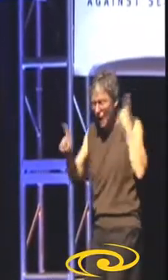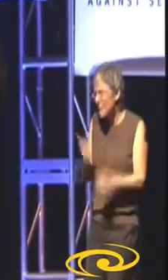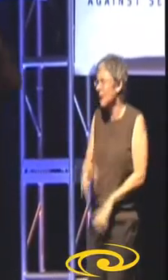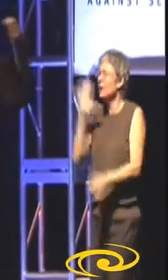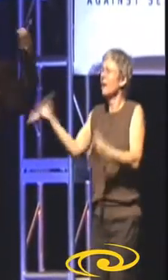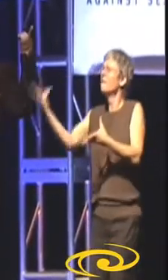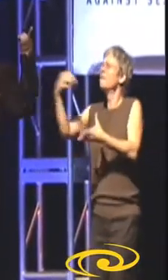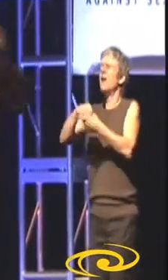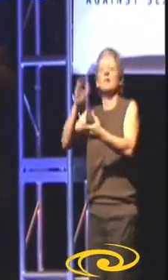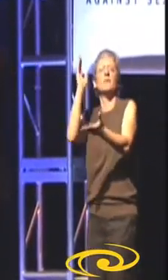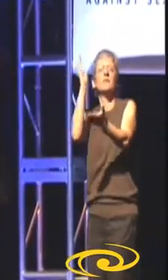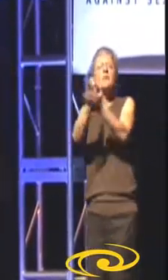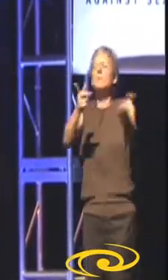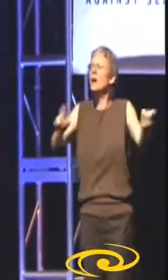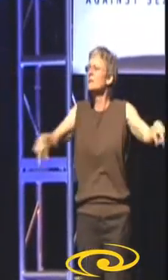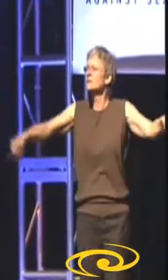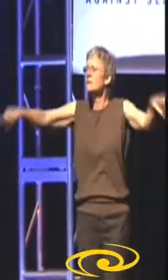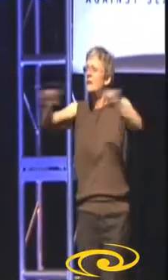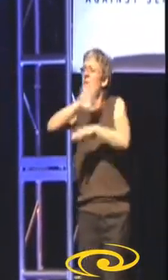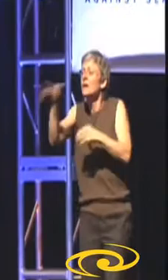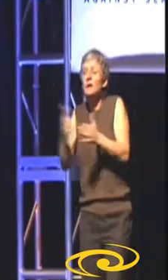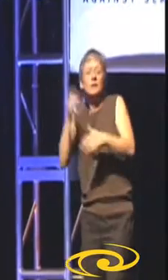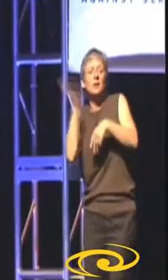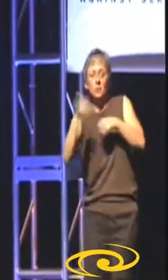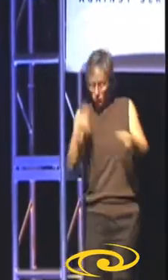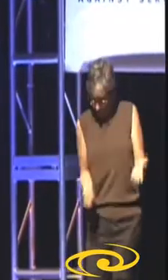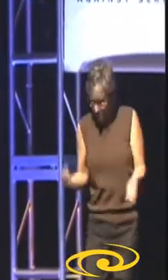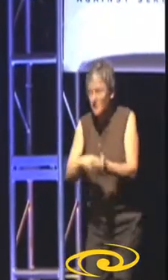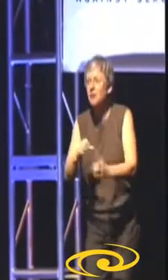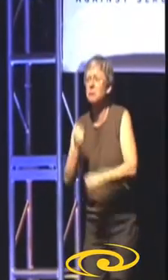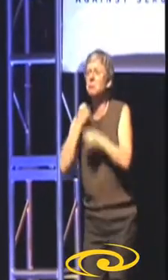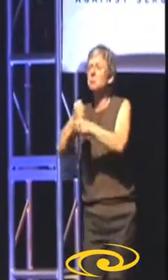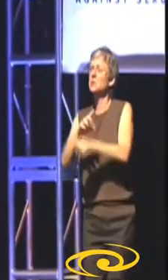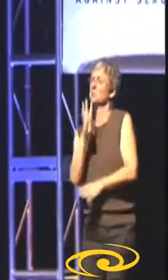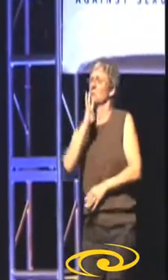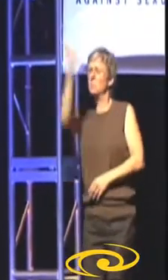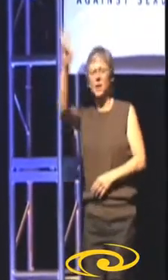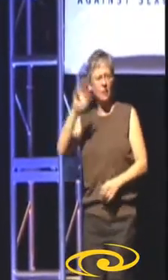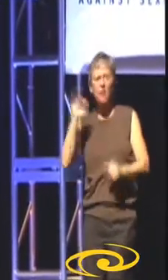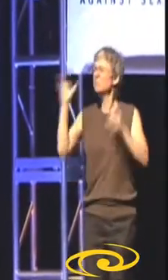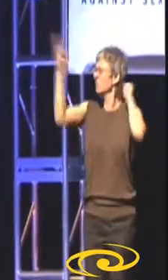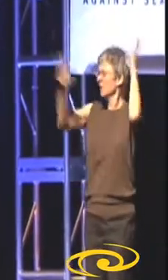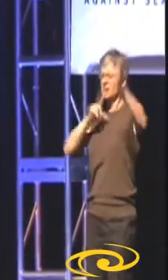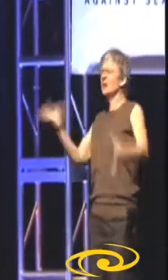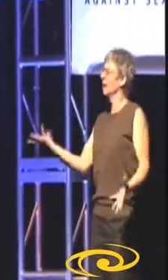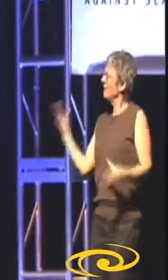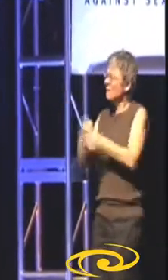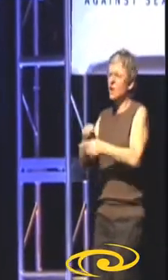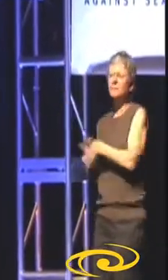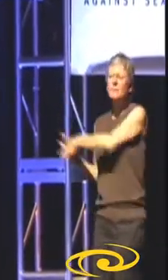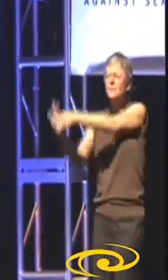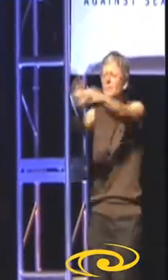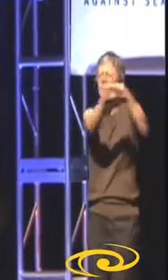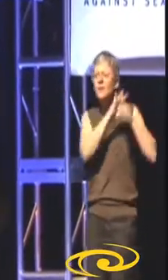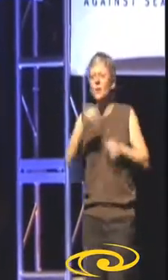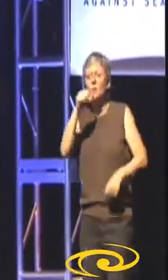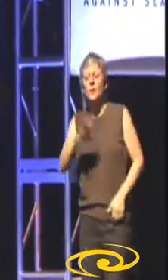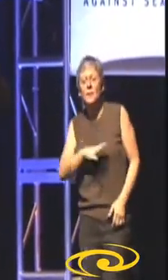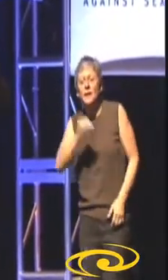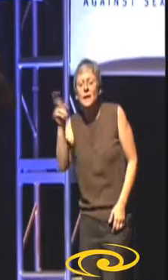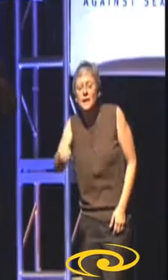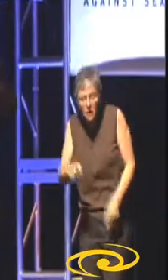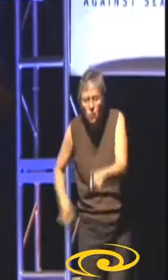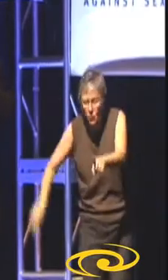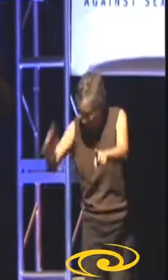involved This a call to men to stand up, speak out All my brothers shout, let's get involved All my women and men